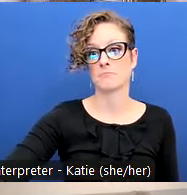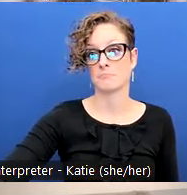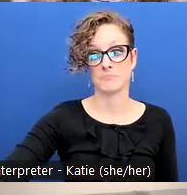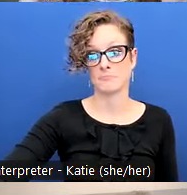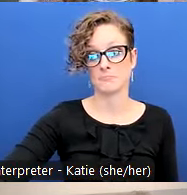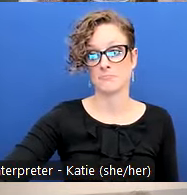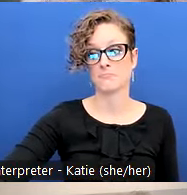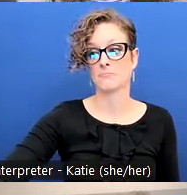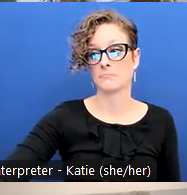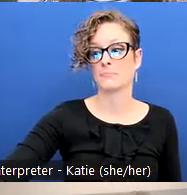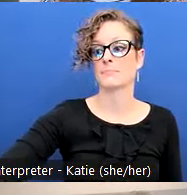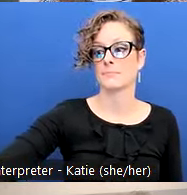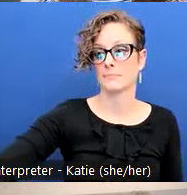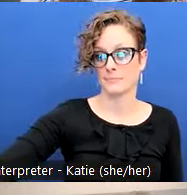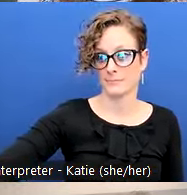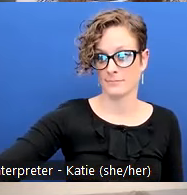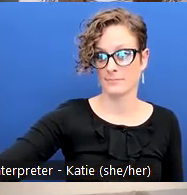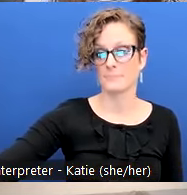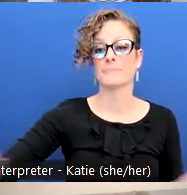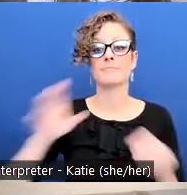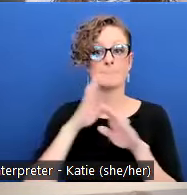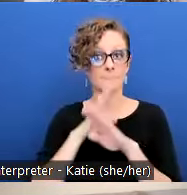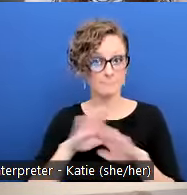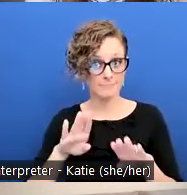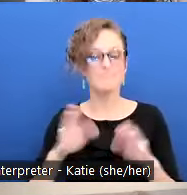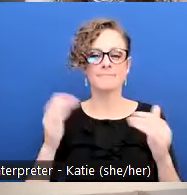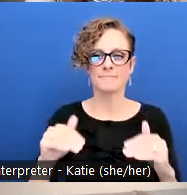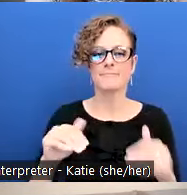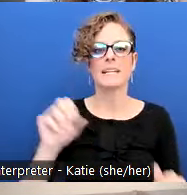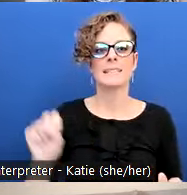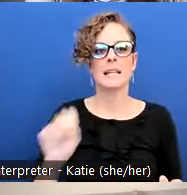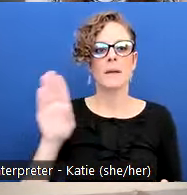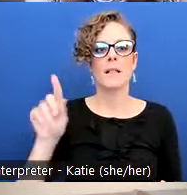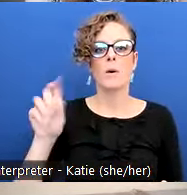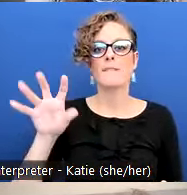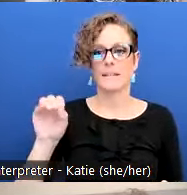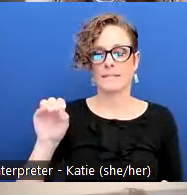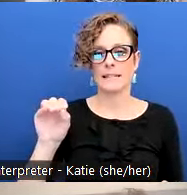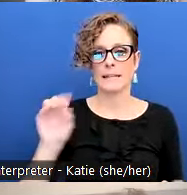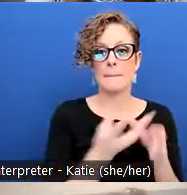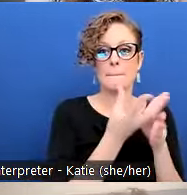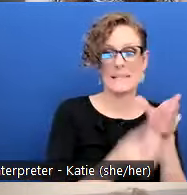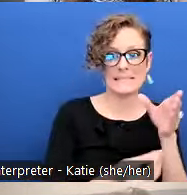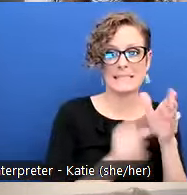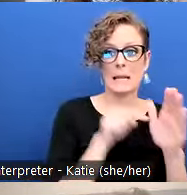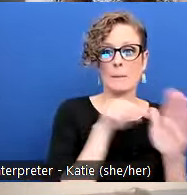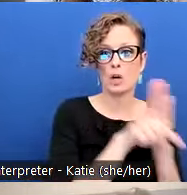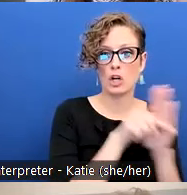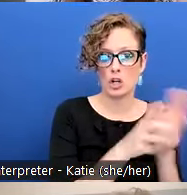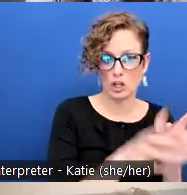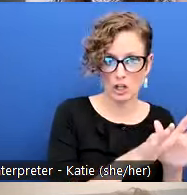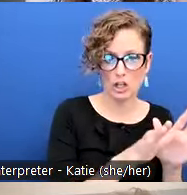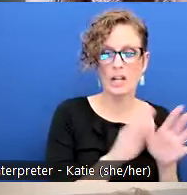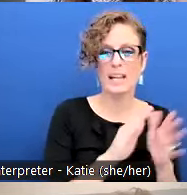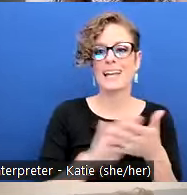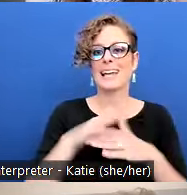So the next one I wanted to mention is Senate Bill 150, which was related to missing and murdered Indigenous relatives. This was a